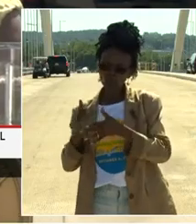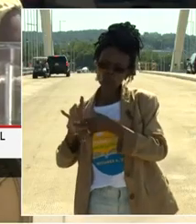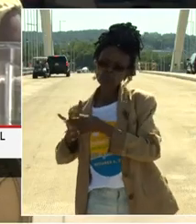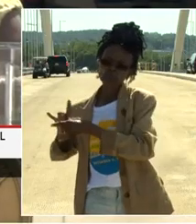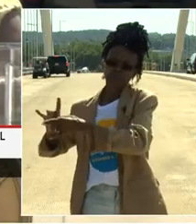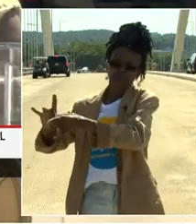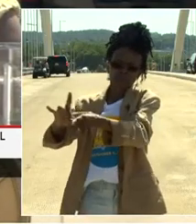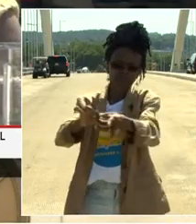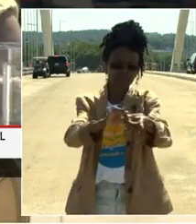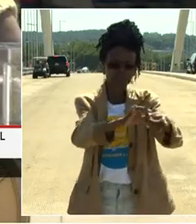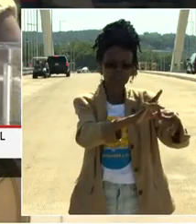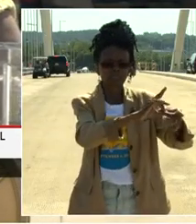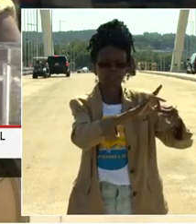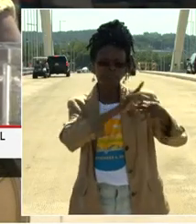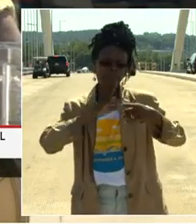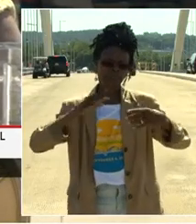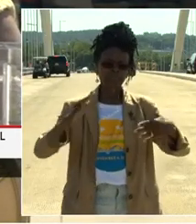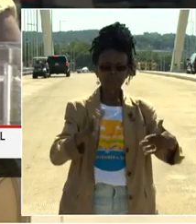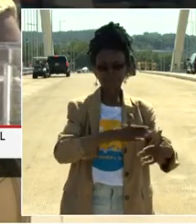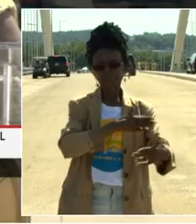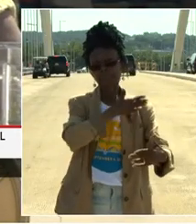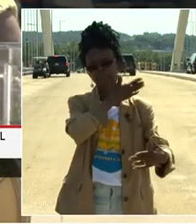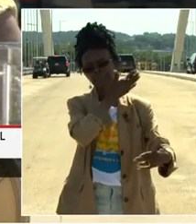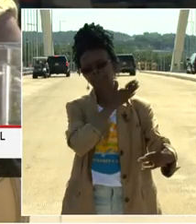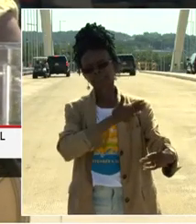harmony of